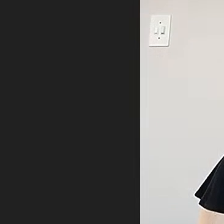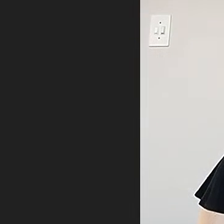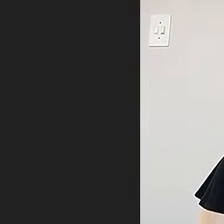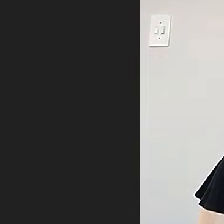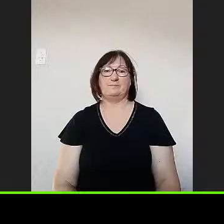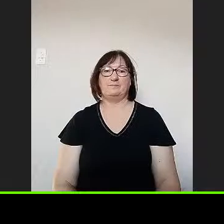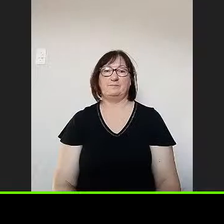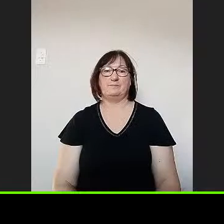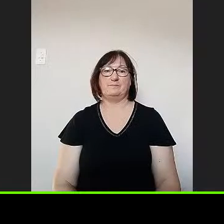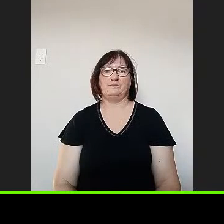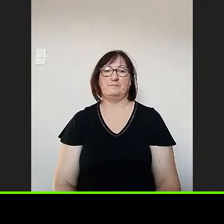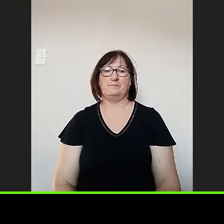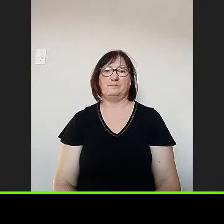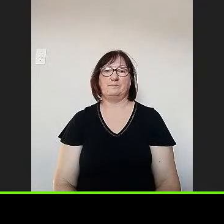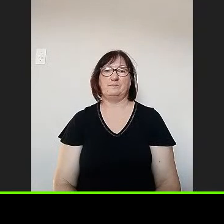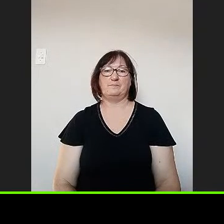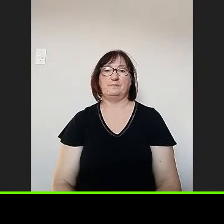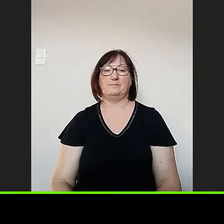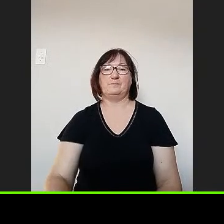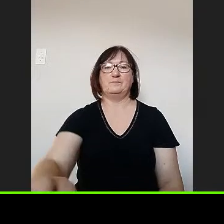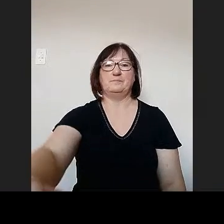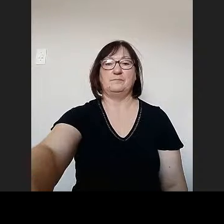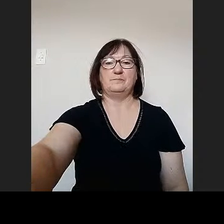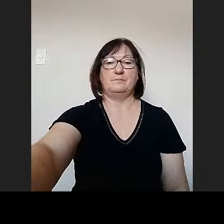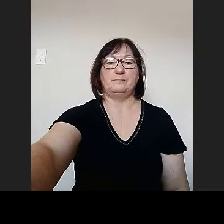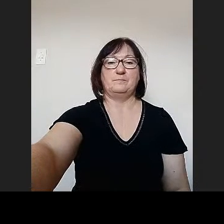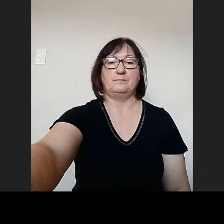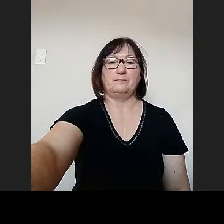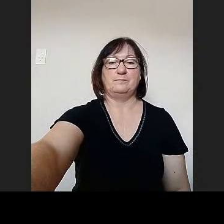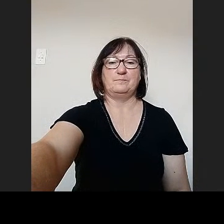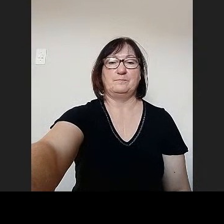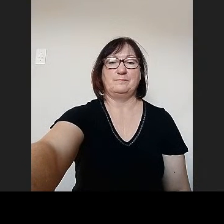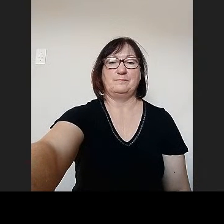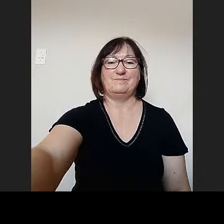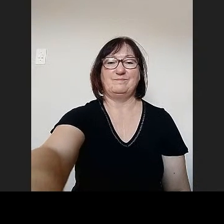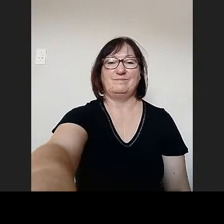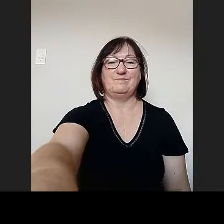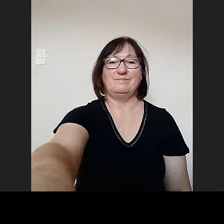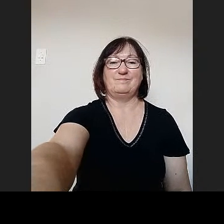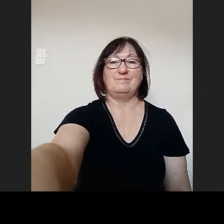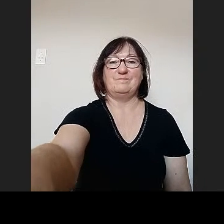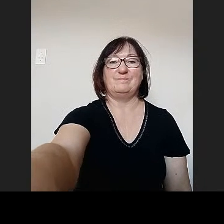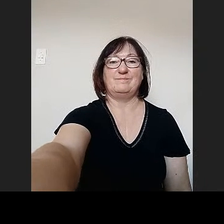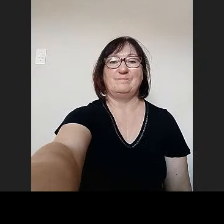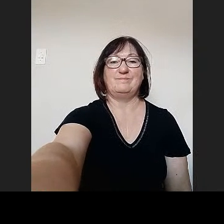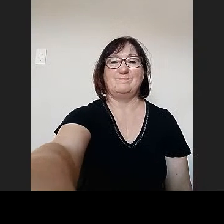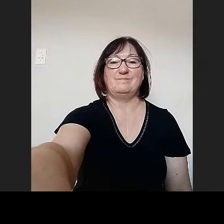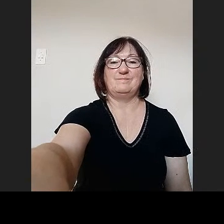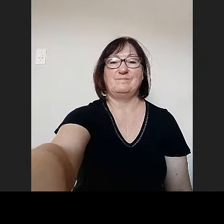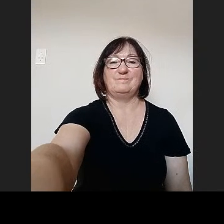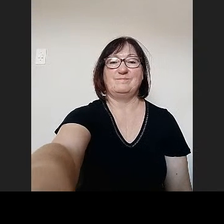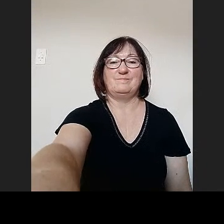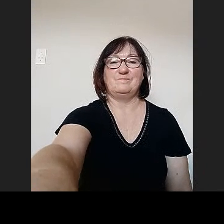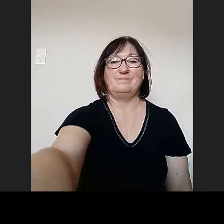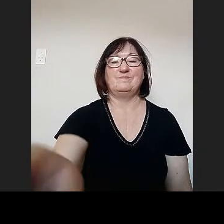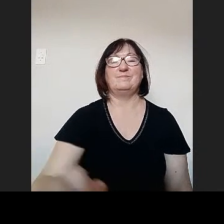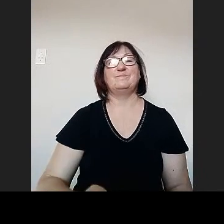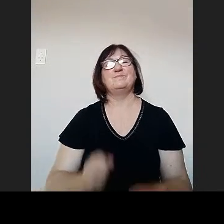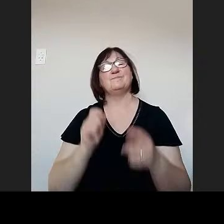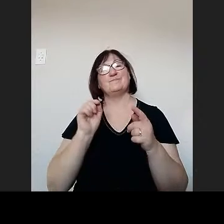Thank you so much, Nomonde, and good afternoon, ladies and gentlemen. There is a very nice and warm welcome from the program